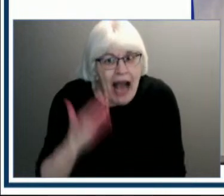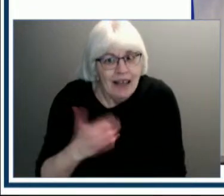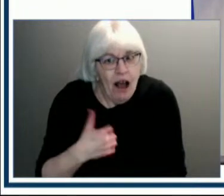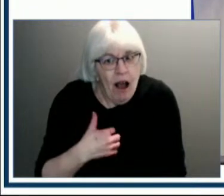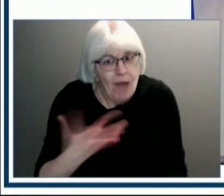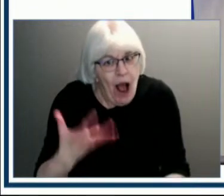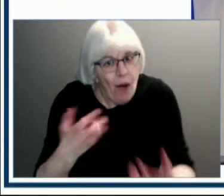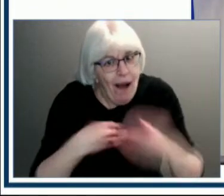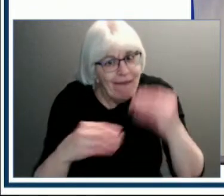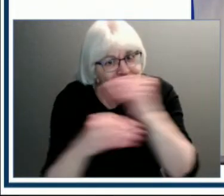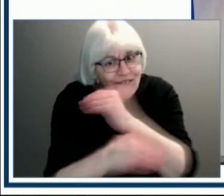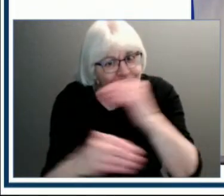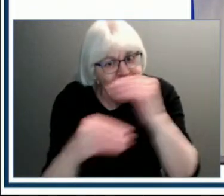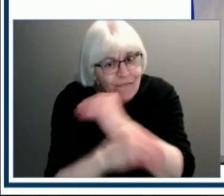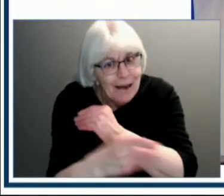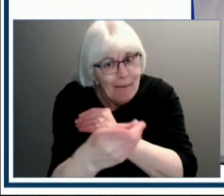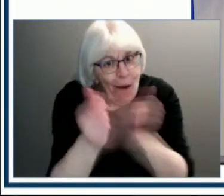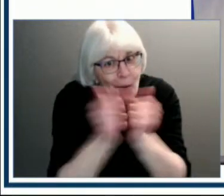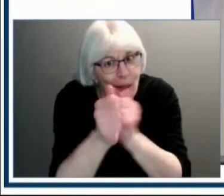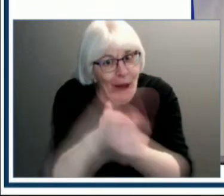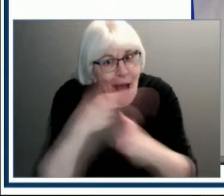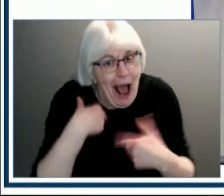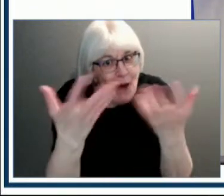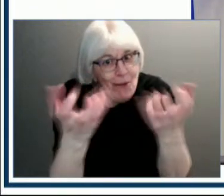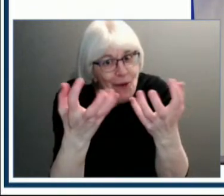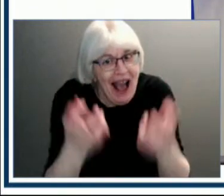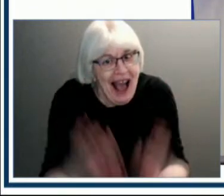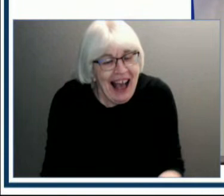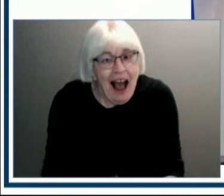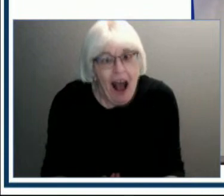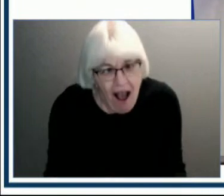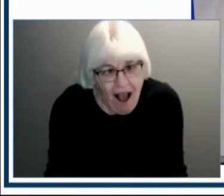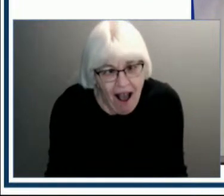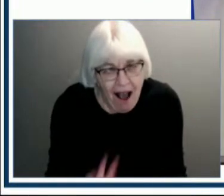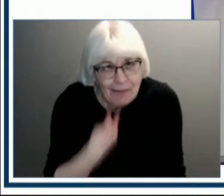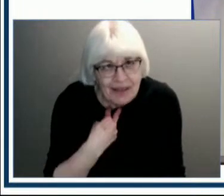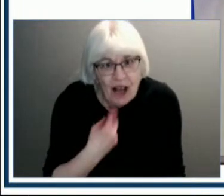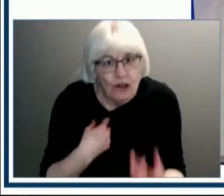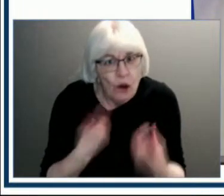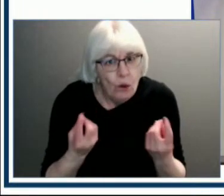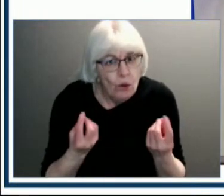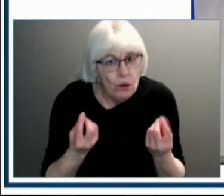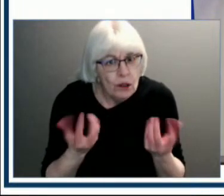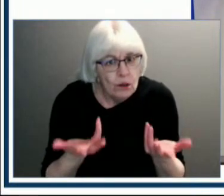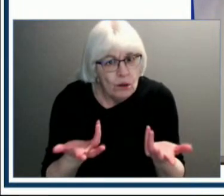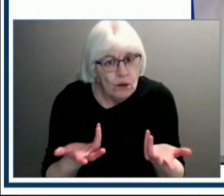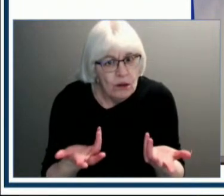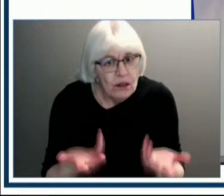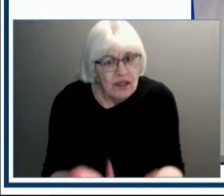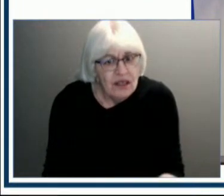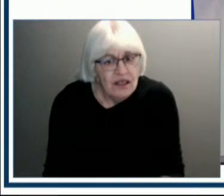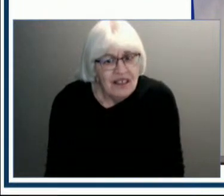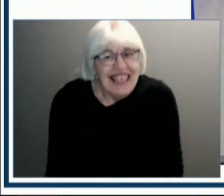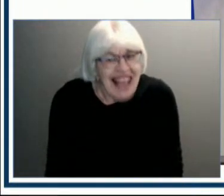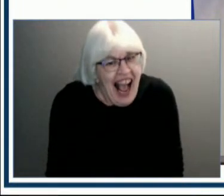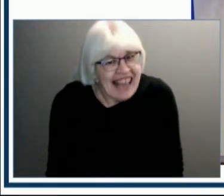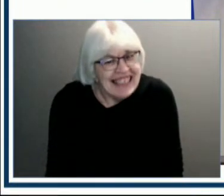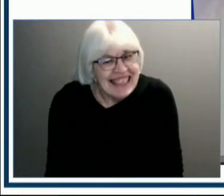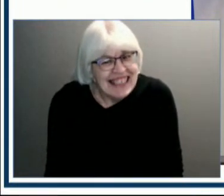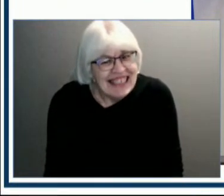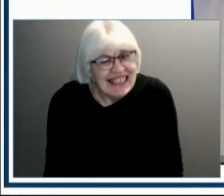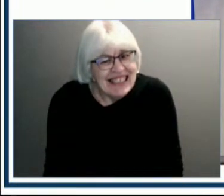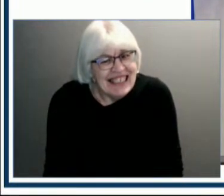is in school. We've been here before, and our own history in Nova Scotia with COVID shows that our schools are